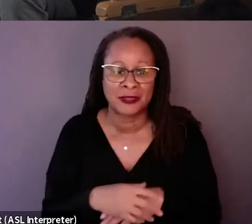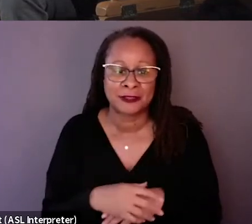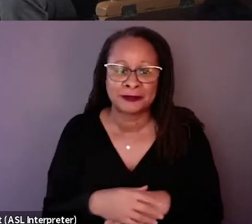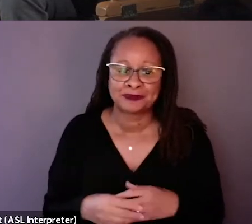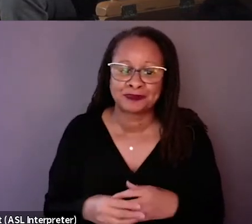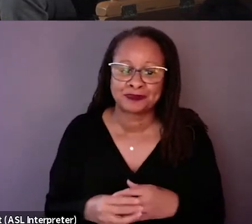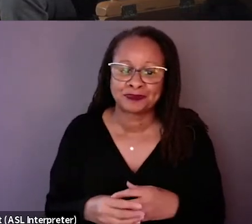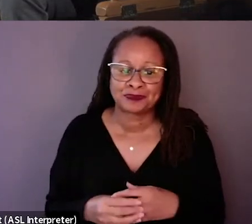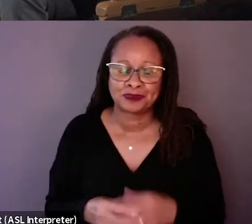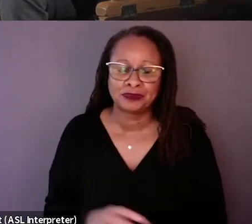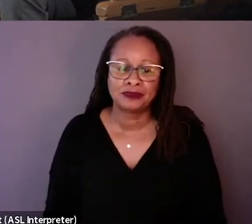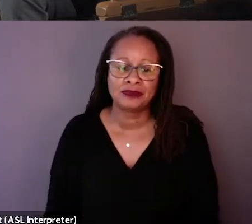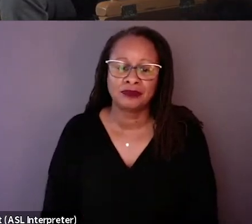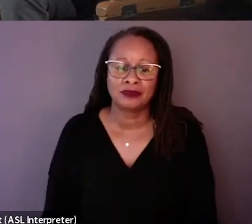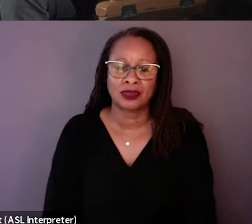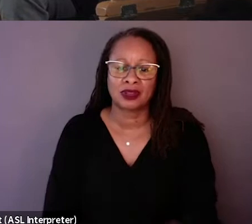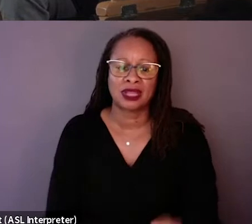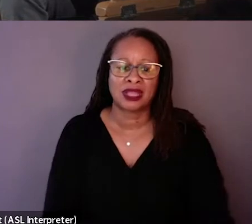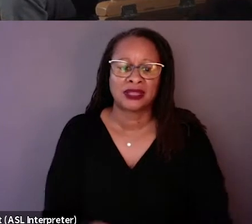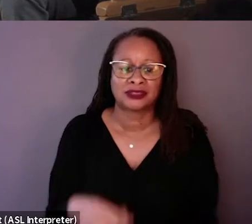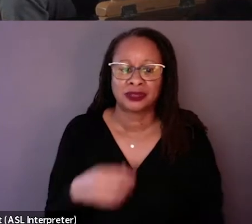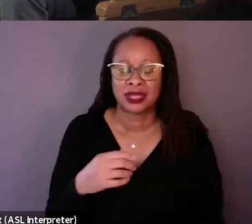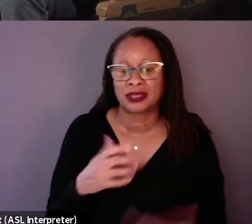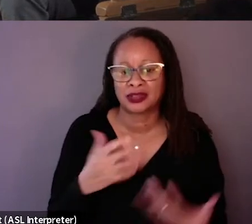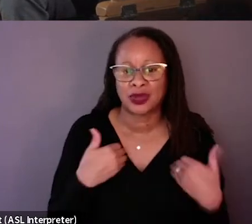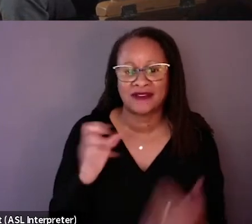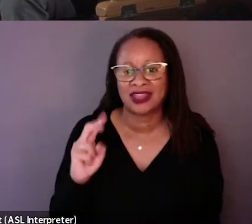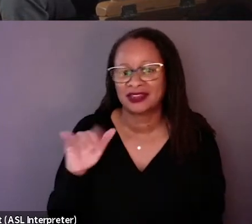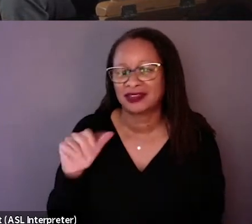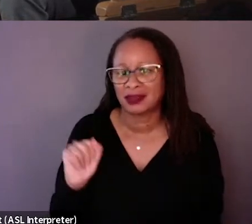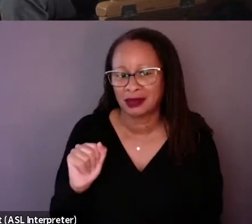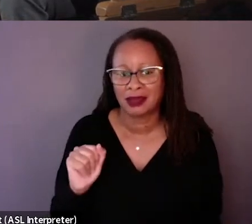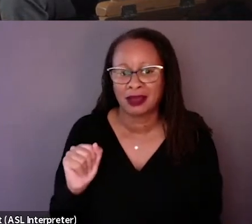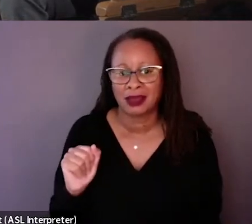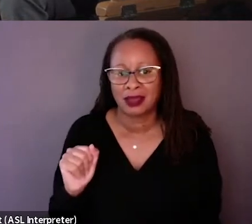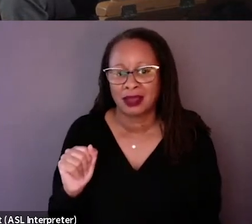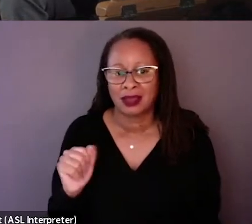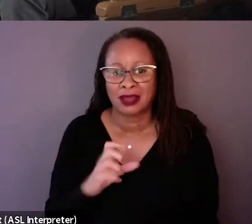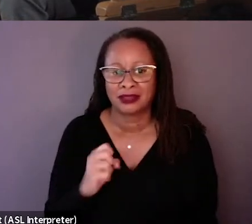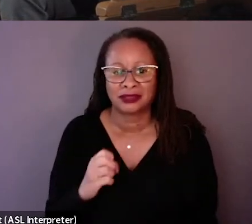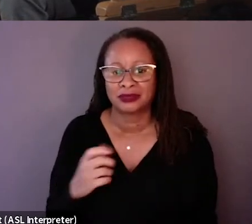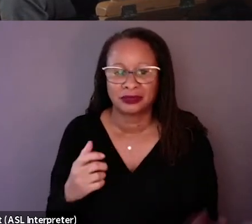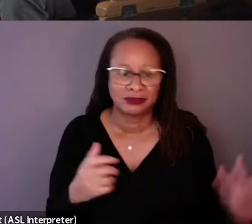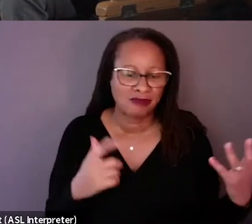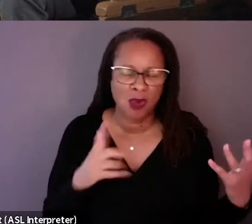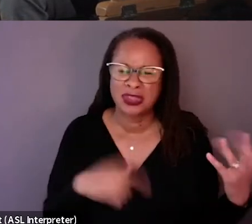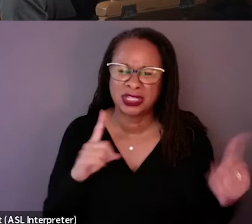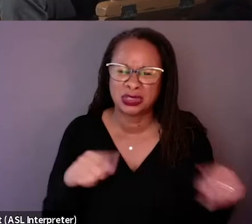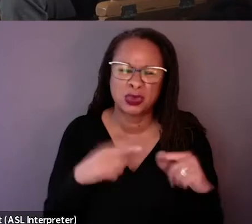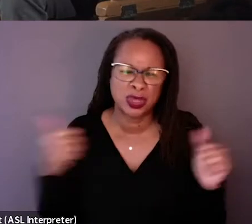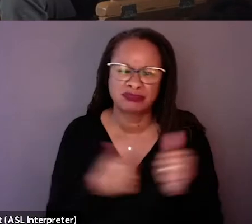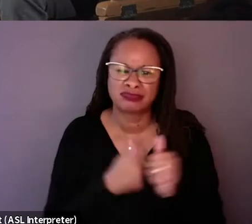it was like Ennio Morricone maybe over some of the footage. And it got me thinking, like, man, I wonder if they ever had time just to go to the movies to keep up with like what was in